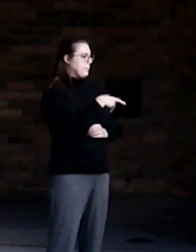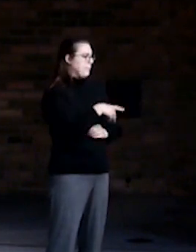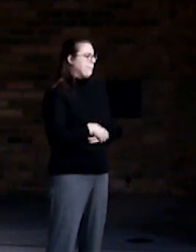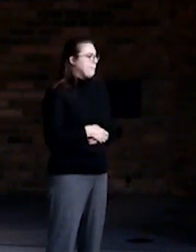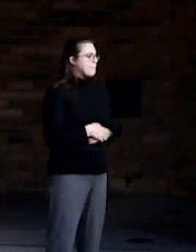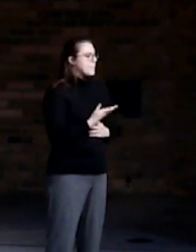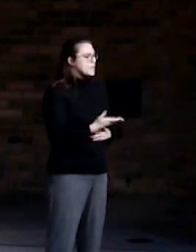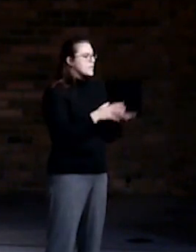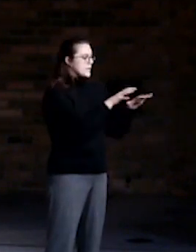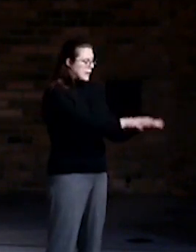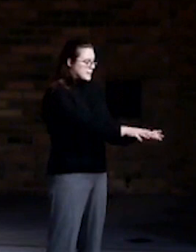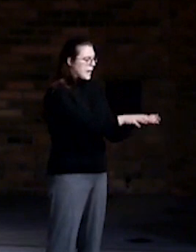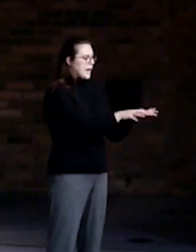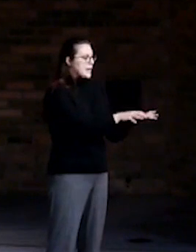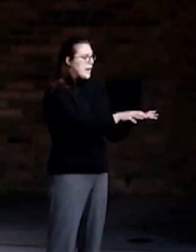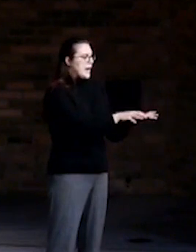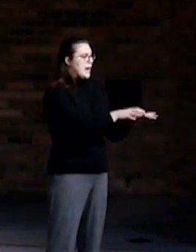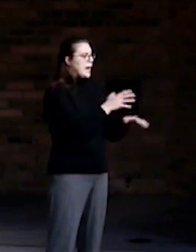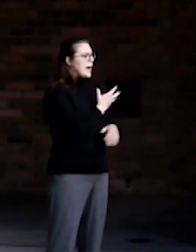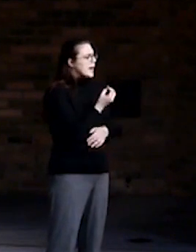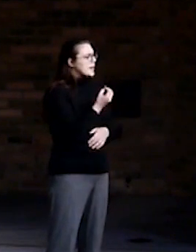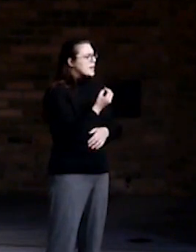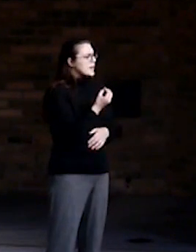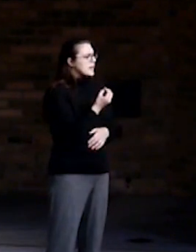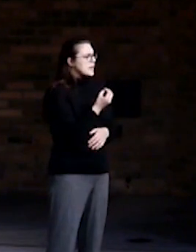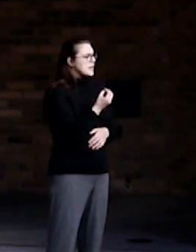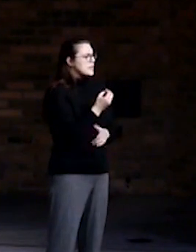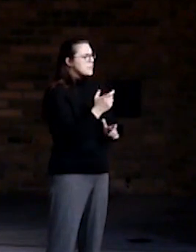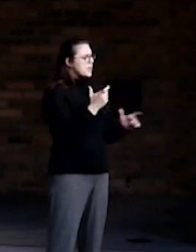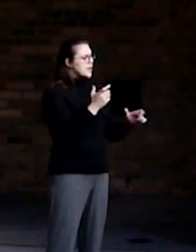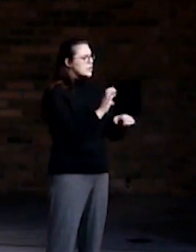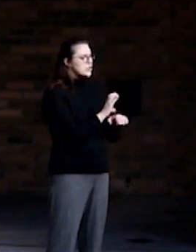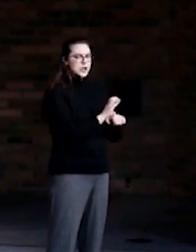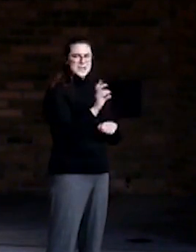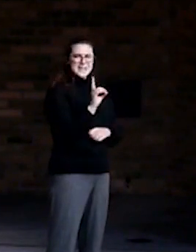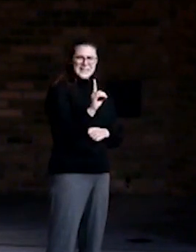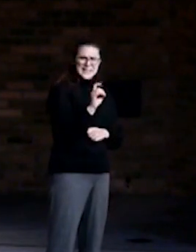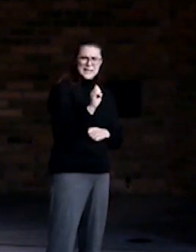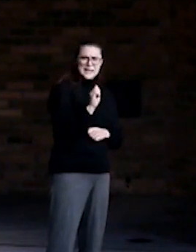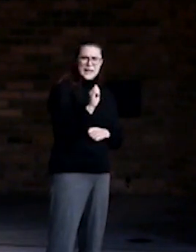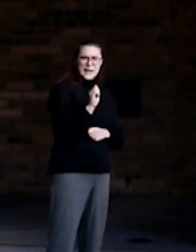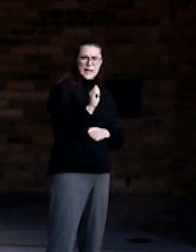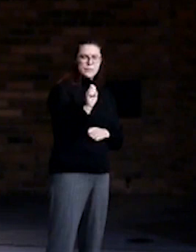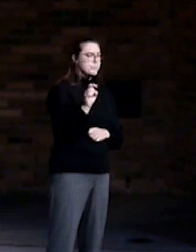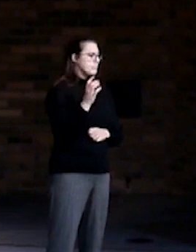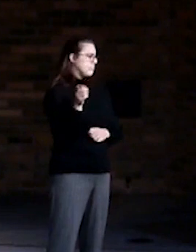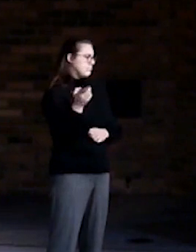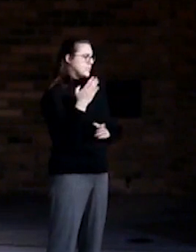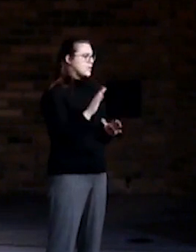so he's laying his hands on Devereest, and we're in this big church, and Devereest says, wait, before you pray for